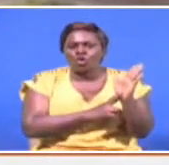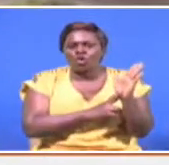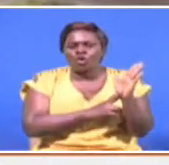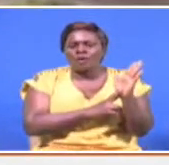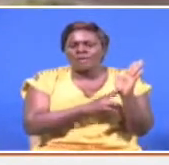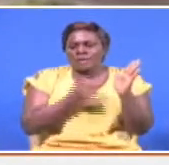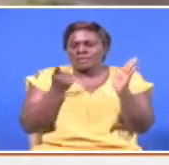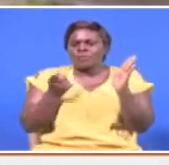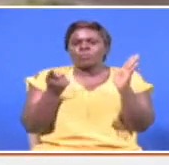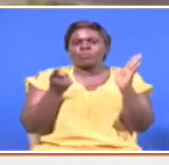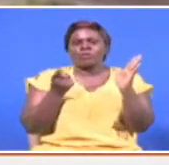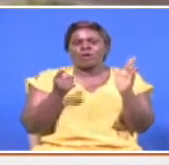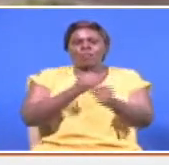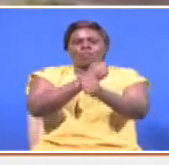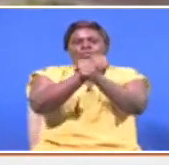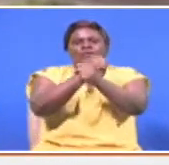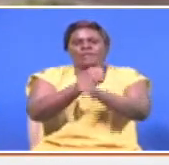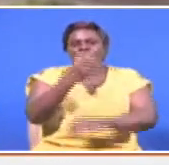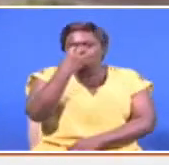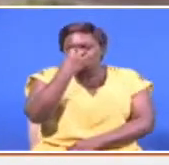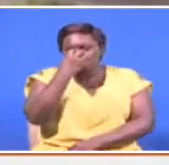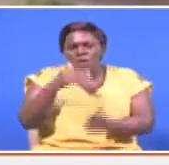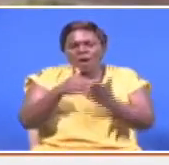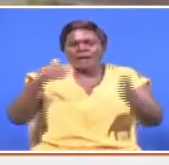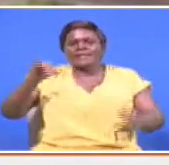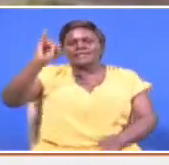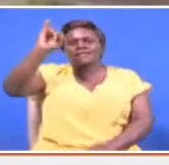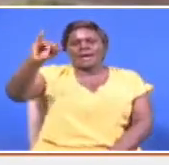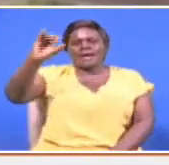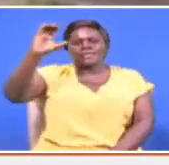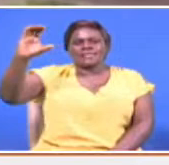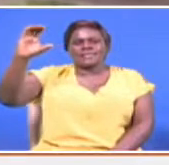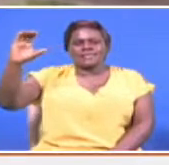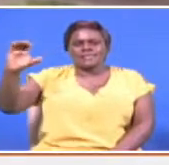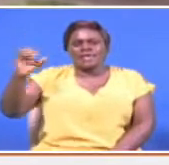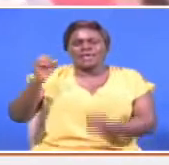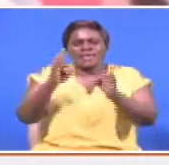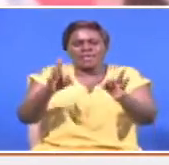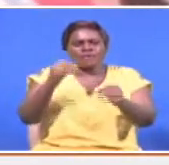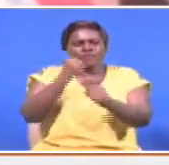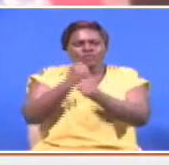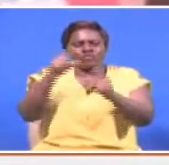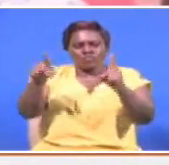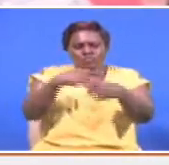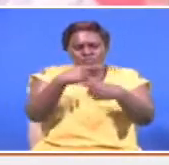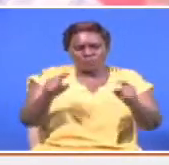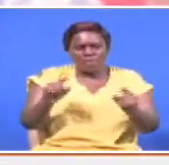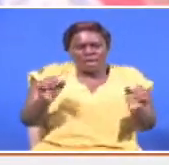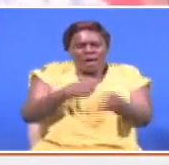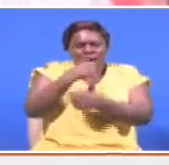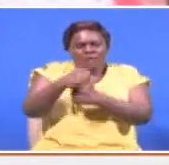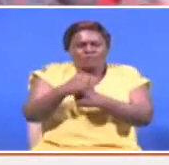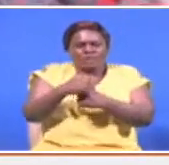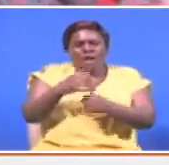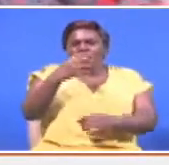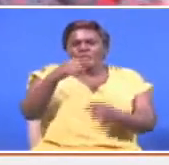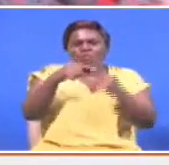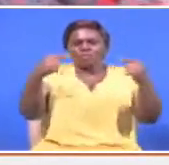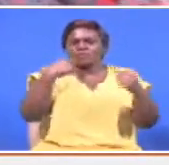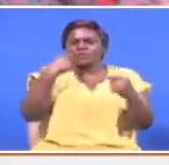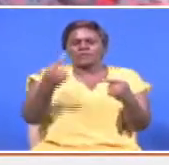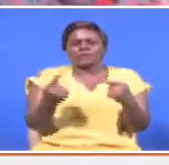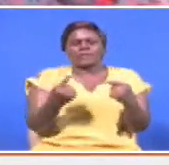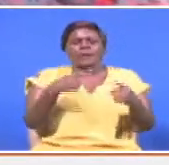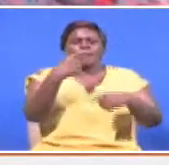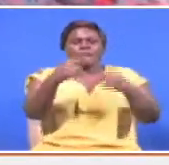Malabo protocol ati itamlinda yeye hawezi kushtakiwa hata akifanya unyama hapa. This comes after the opposition said it is